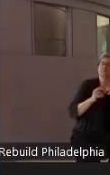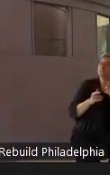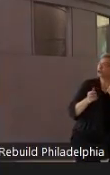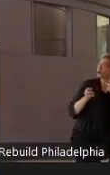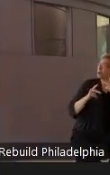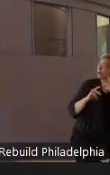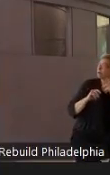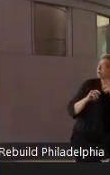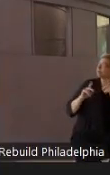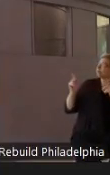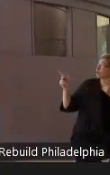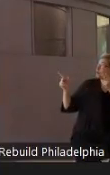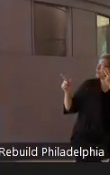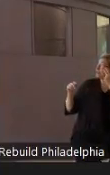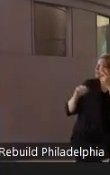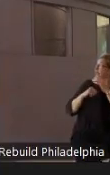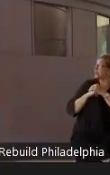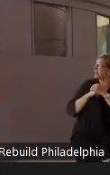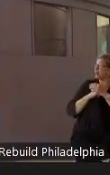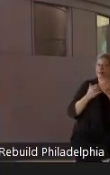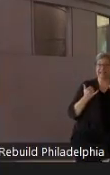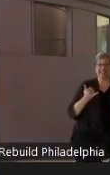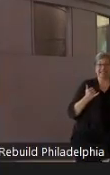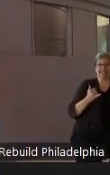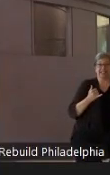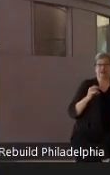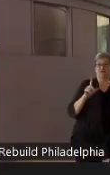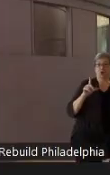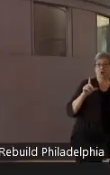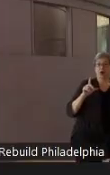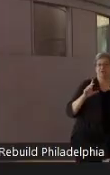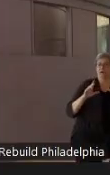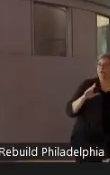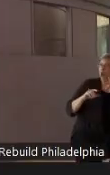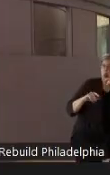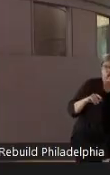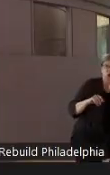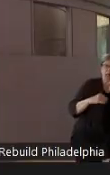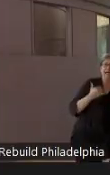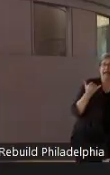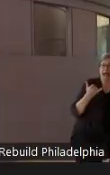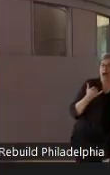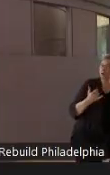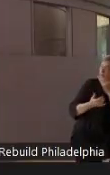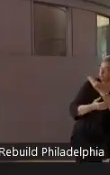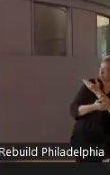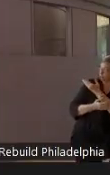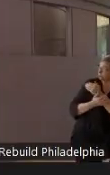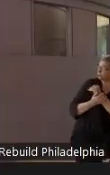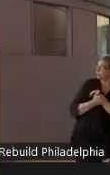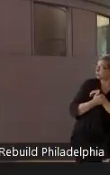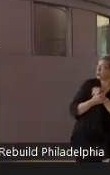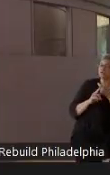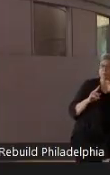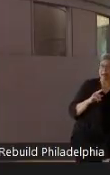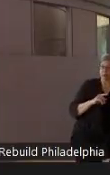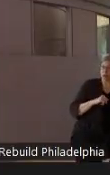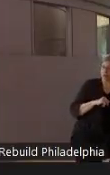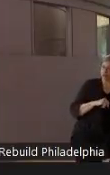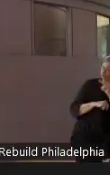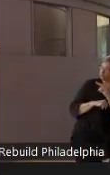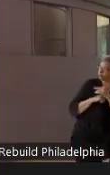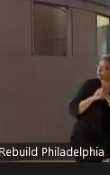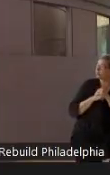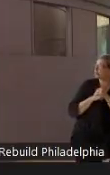slide real quick. You can see an existing photograph of what the building is looking like today from the outside.